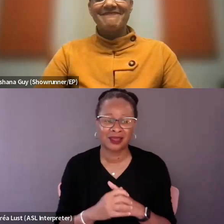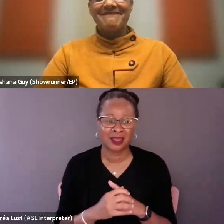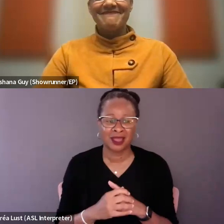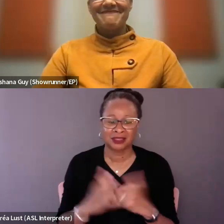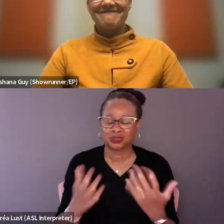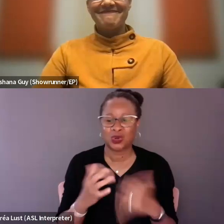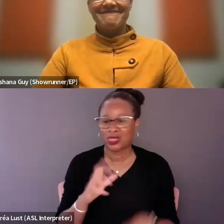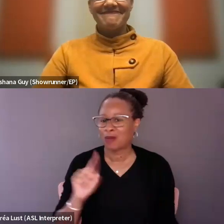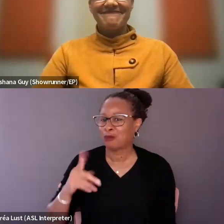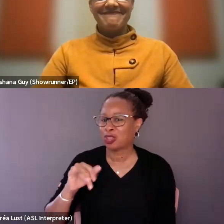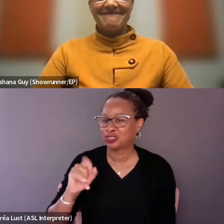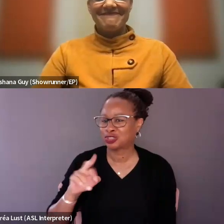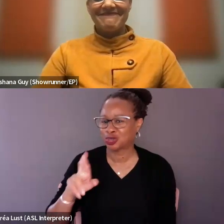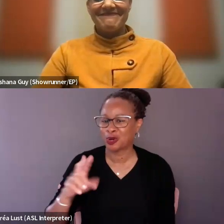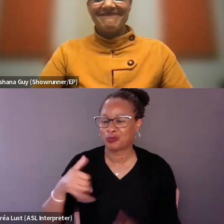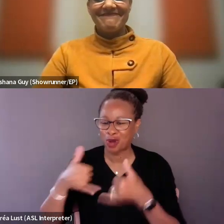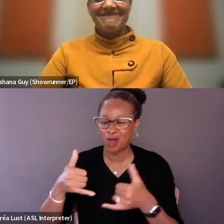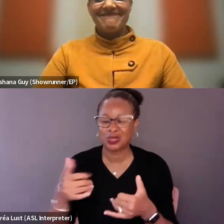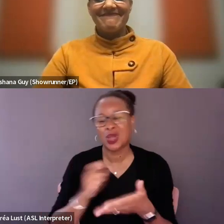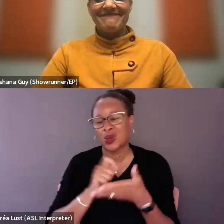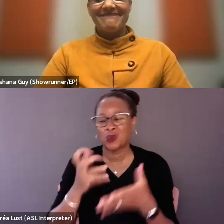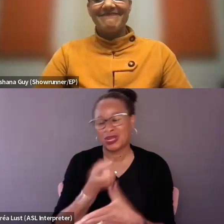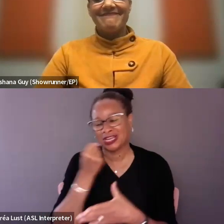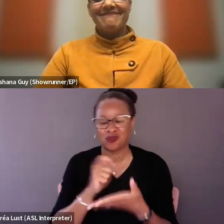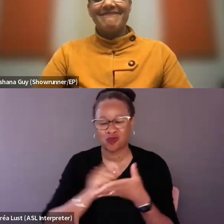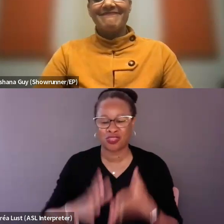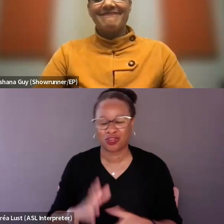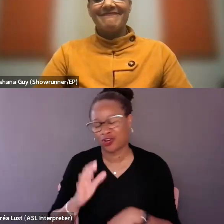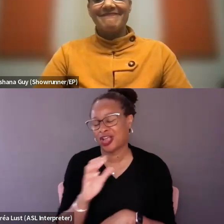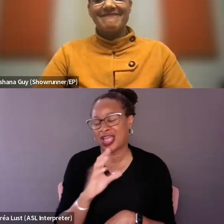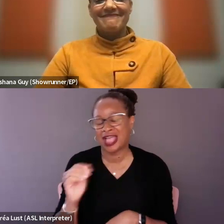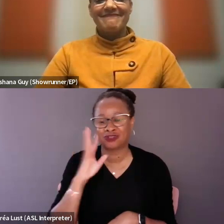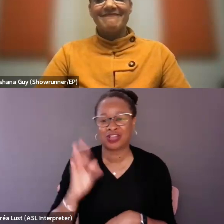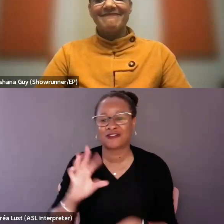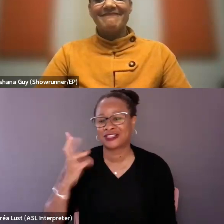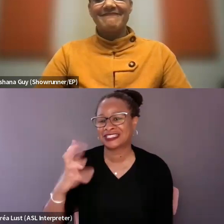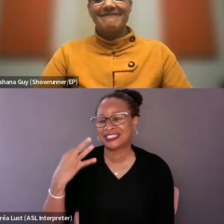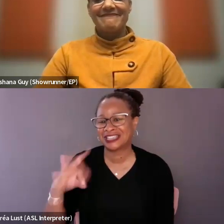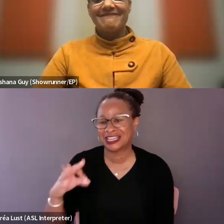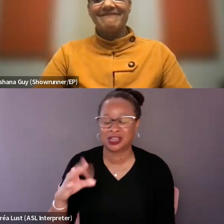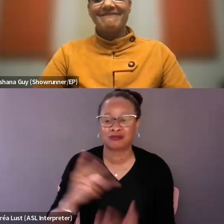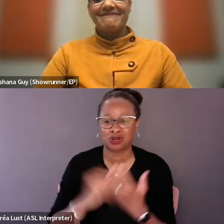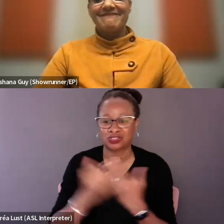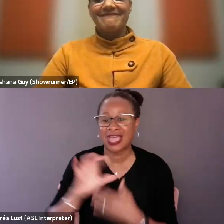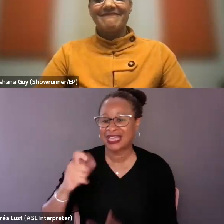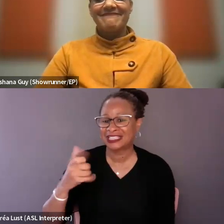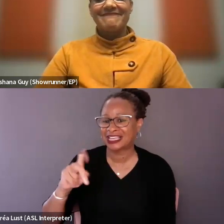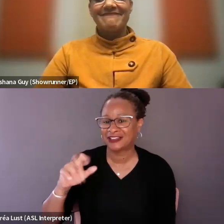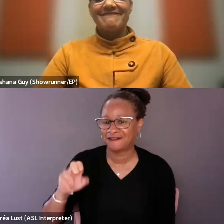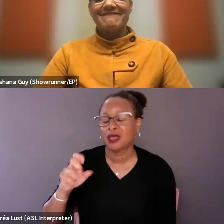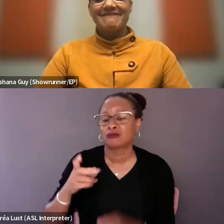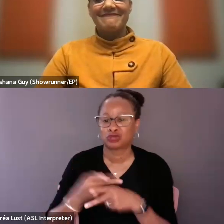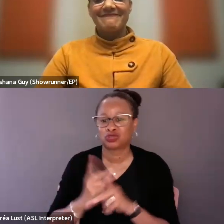Pulitzer Prize winning author and journalist and creator of the 1619 Project, the executive producer and host of this